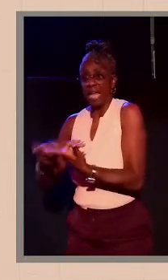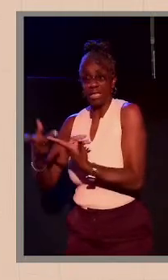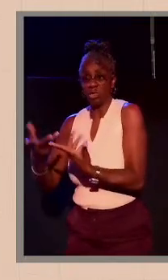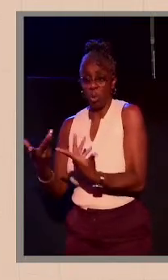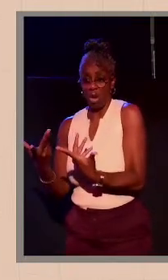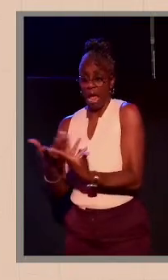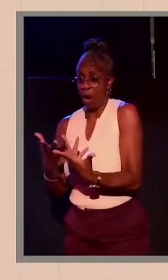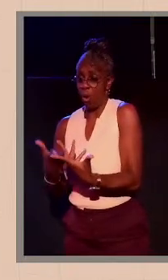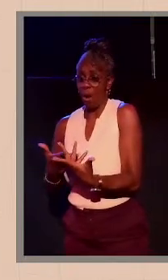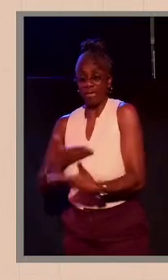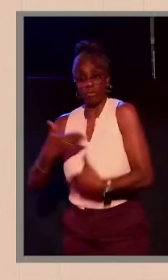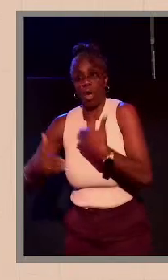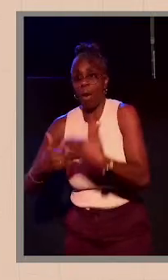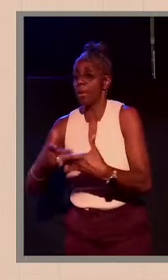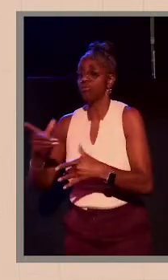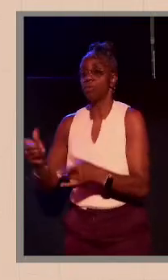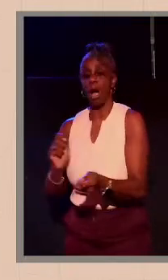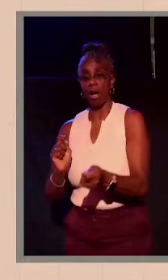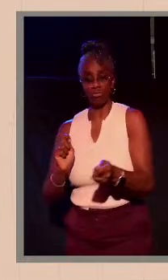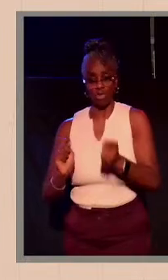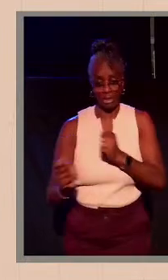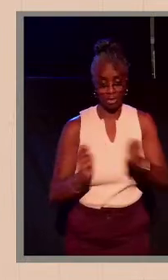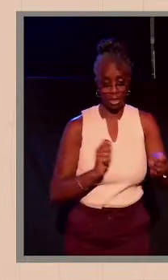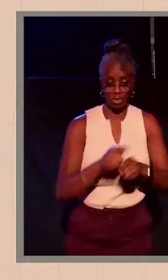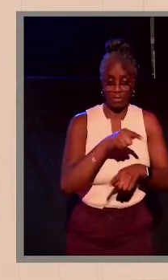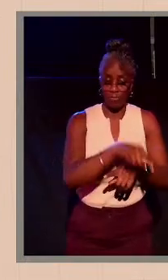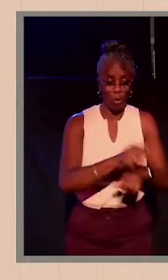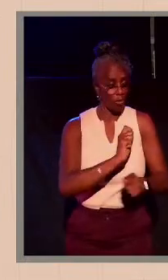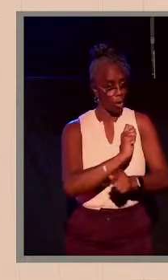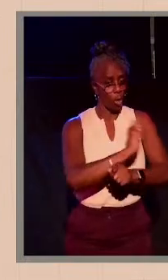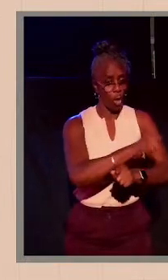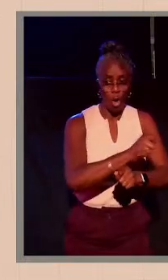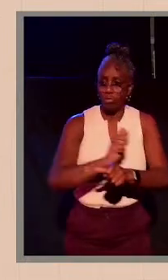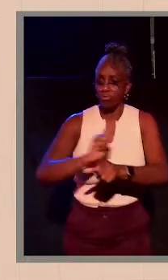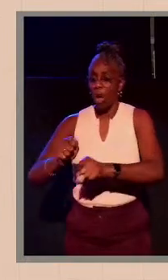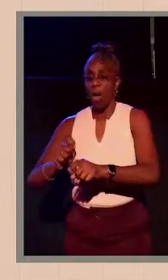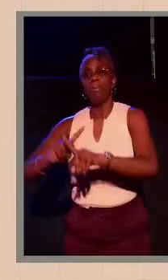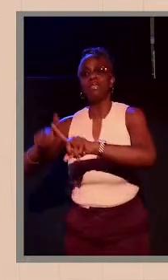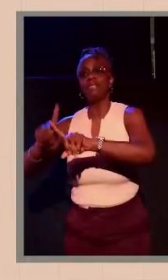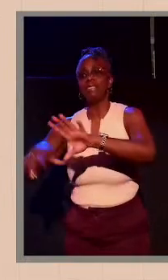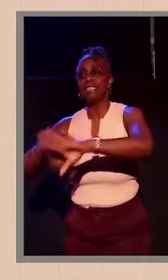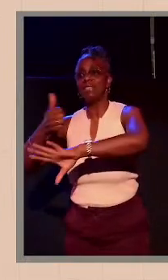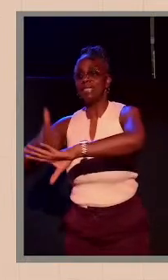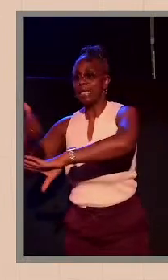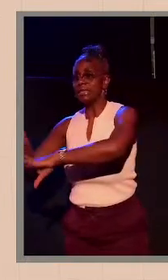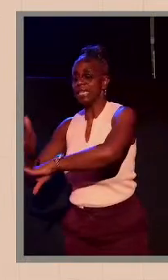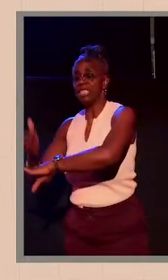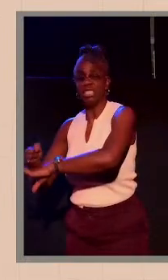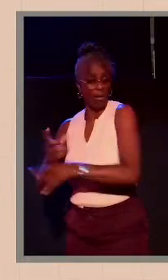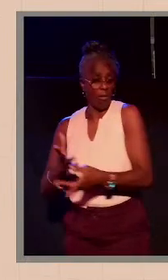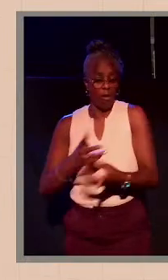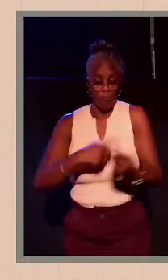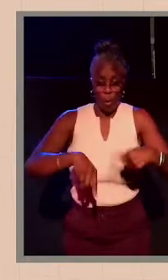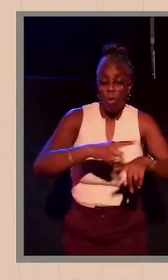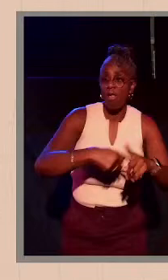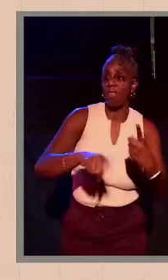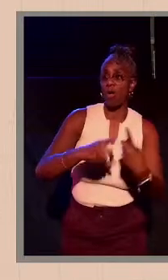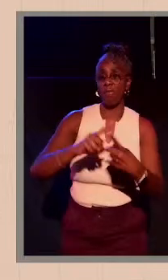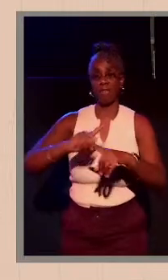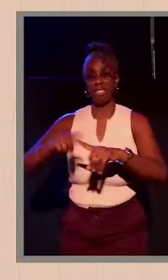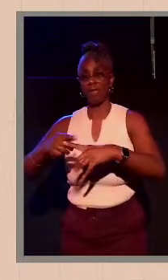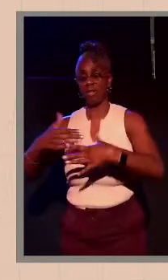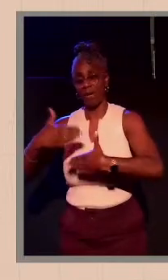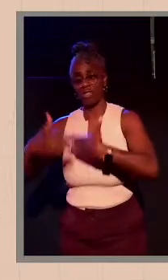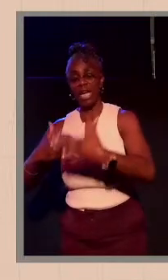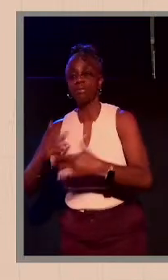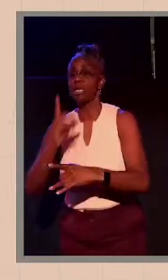switching here between this gongs one and this arpeggio one, and I probably have different settings for each of those different input channels. So you